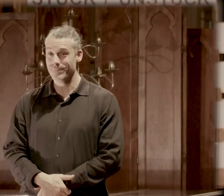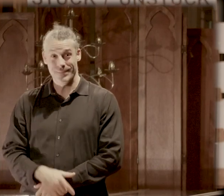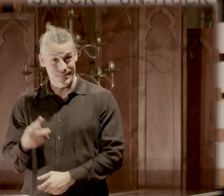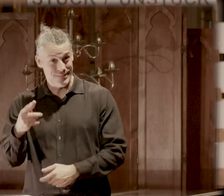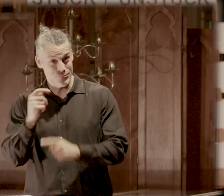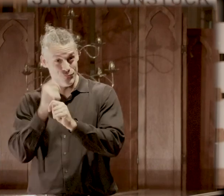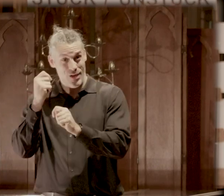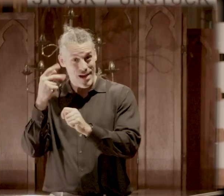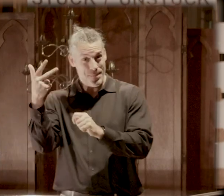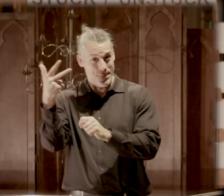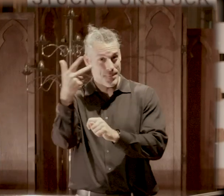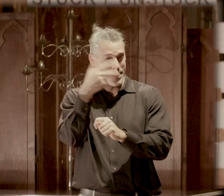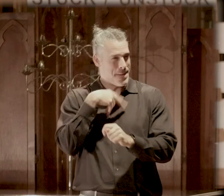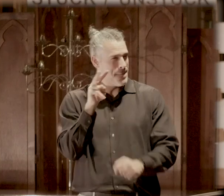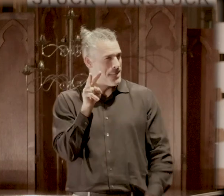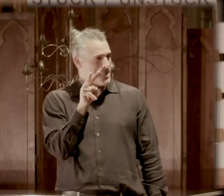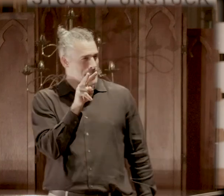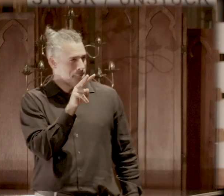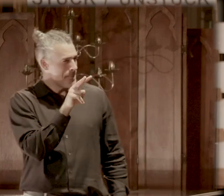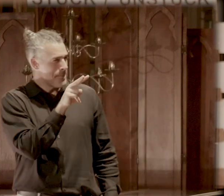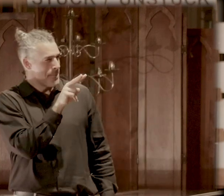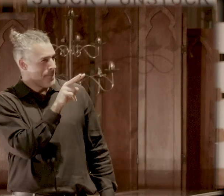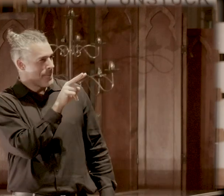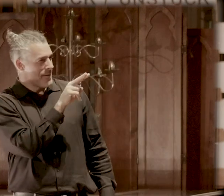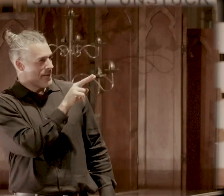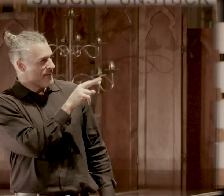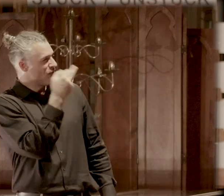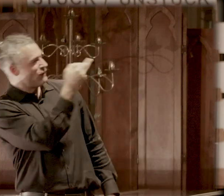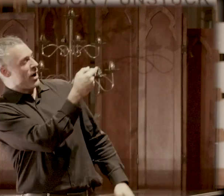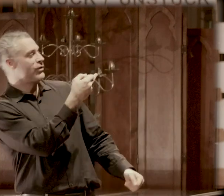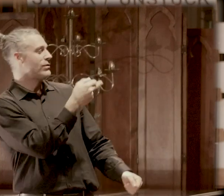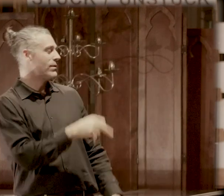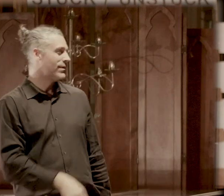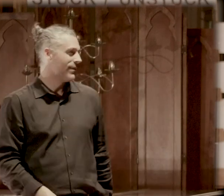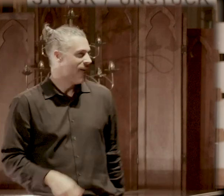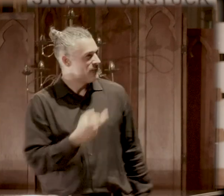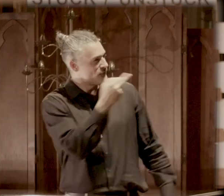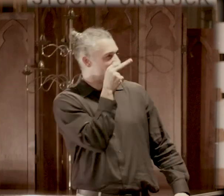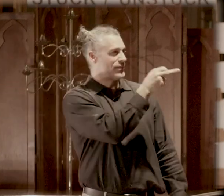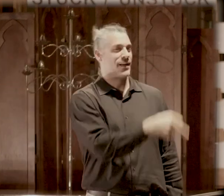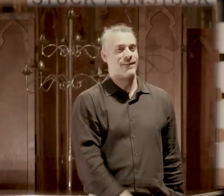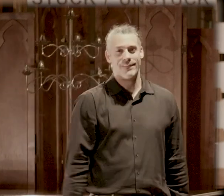And as he's driving away, I look over at him and I say, "Fuck yourself!"